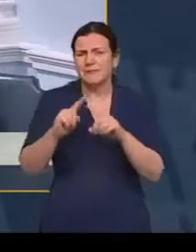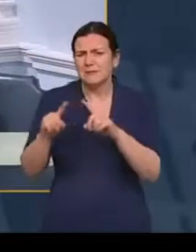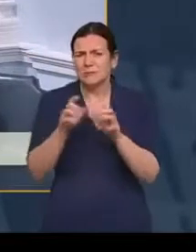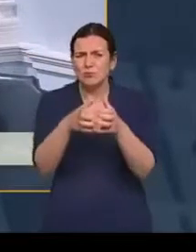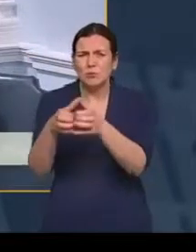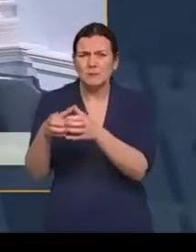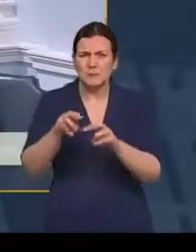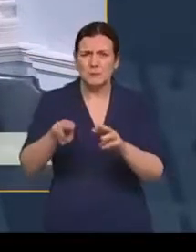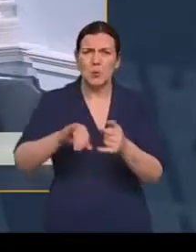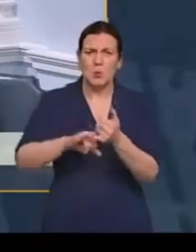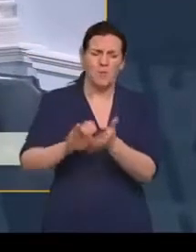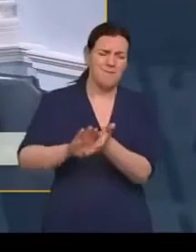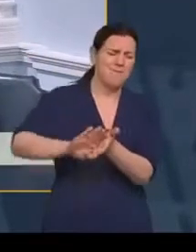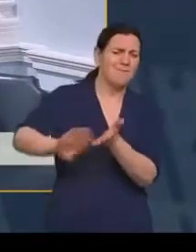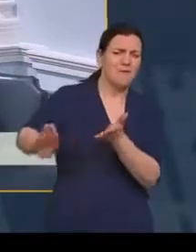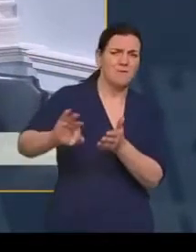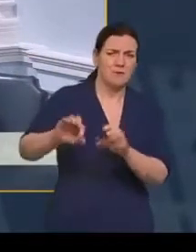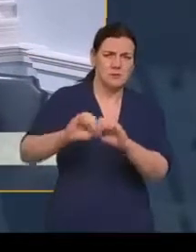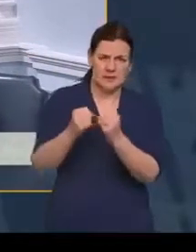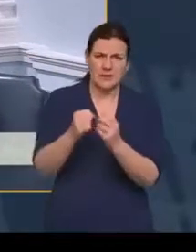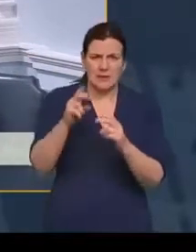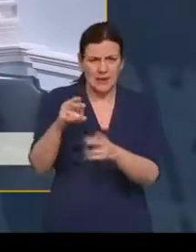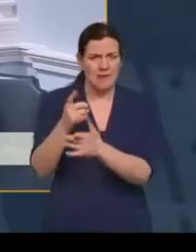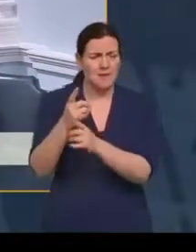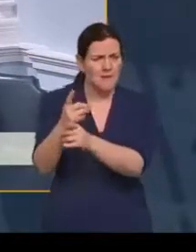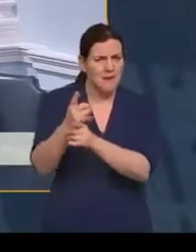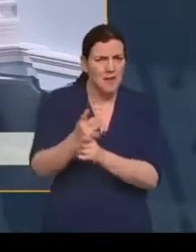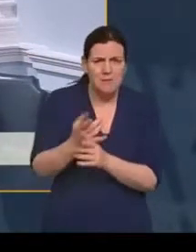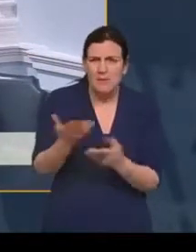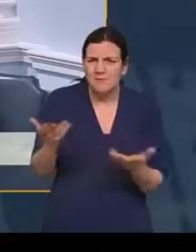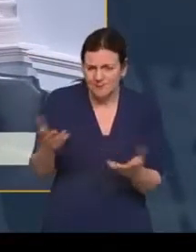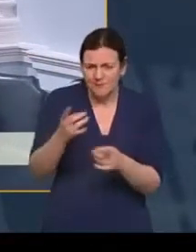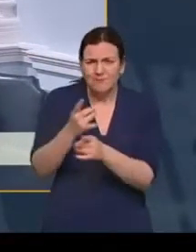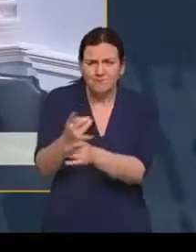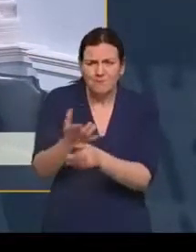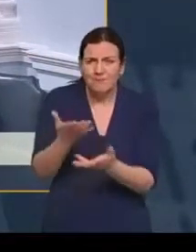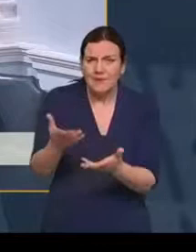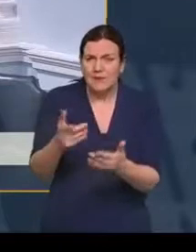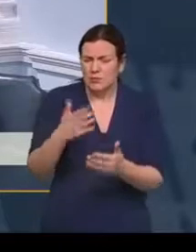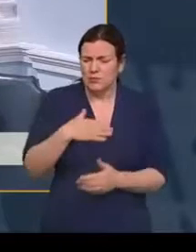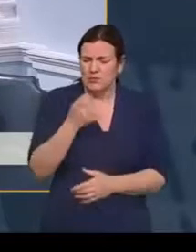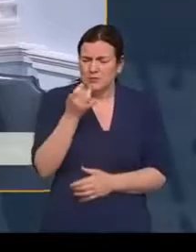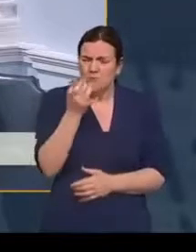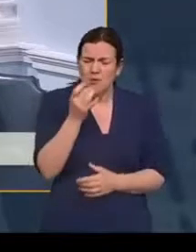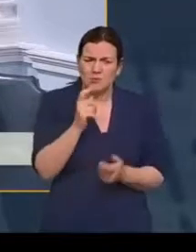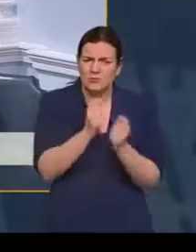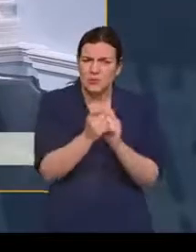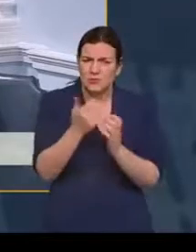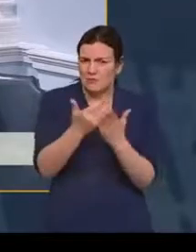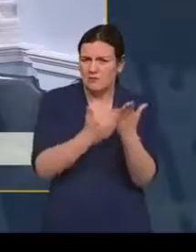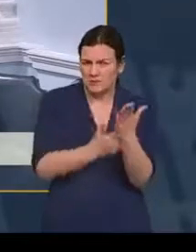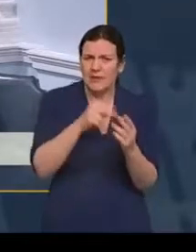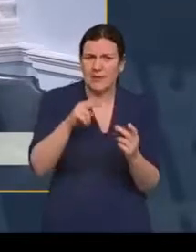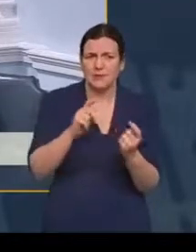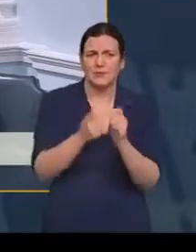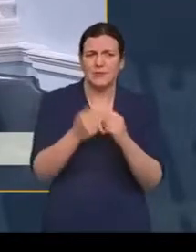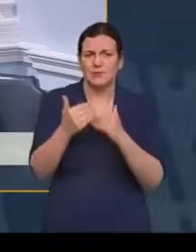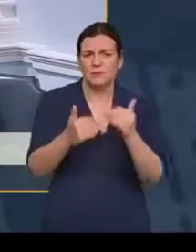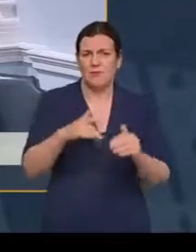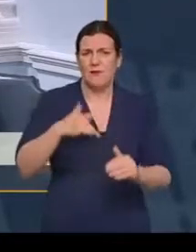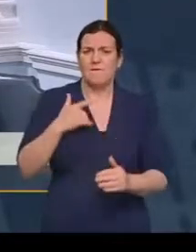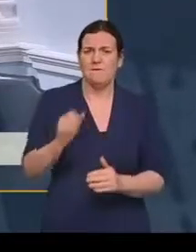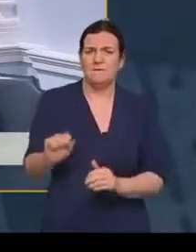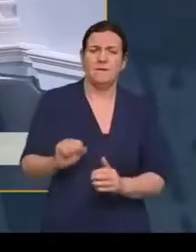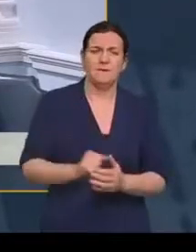and dementia, and many other groups that are marginalised on the side, that we all can help, possibly through small changes in legislation.